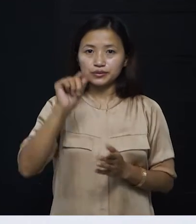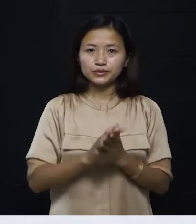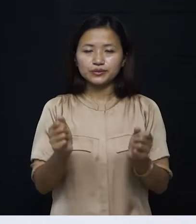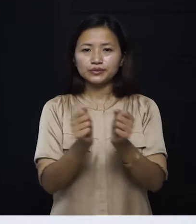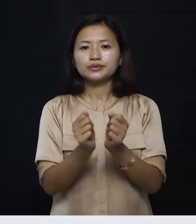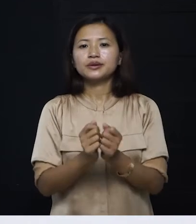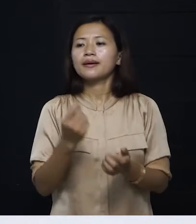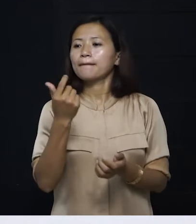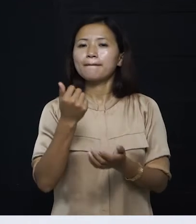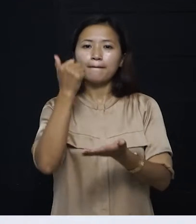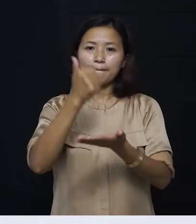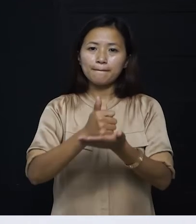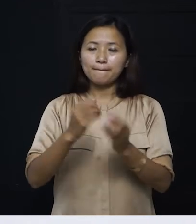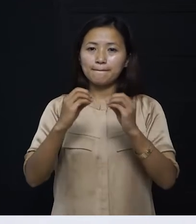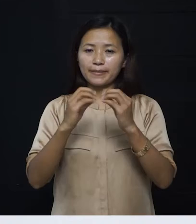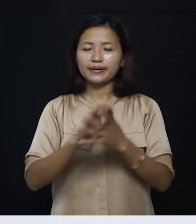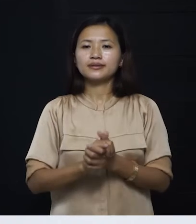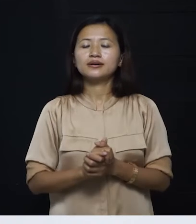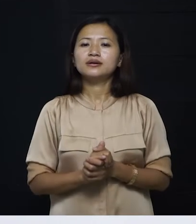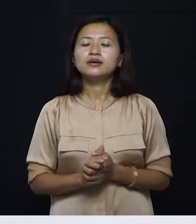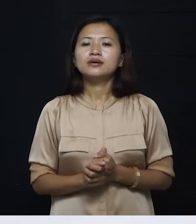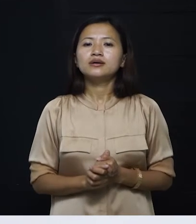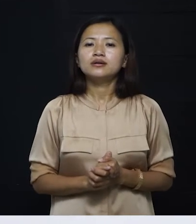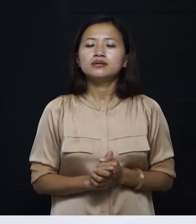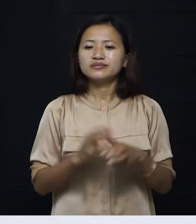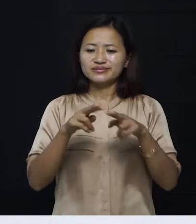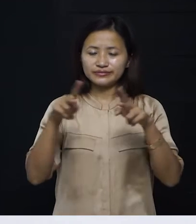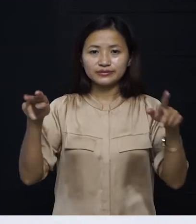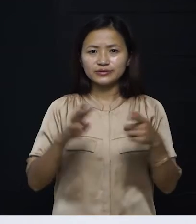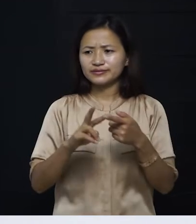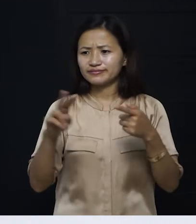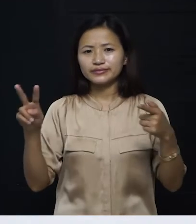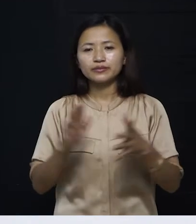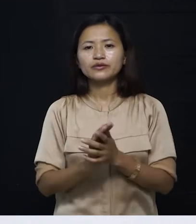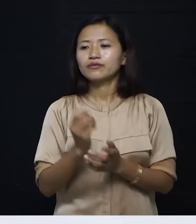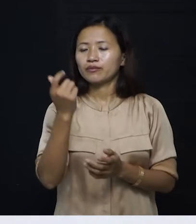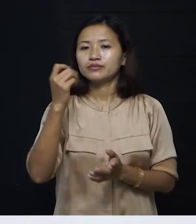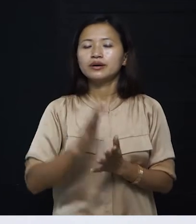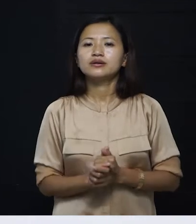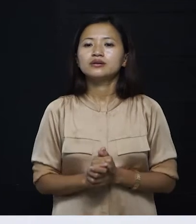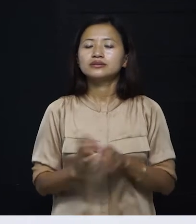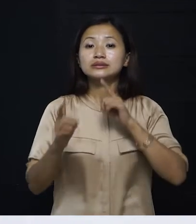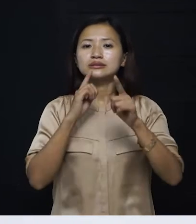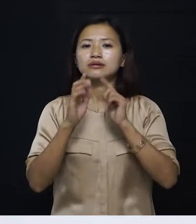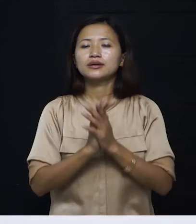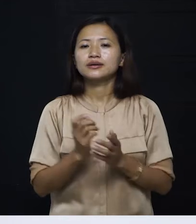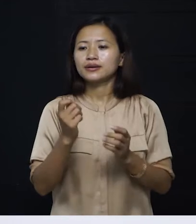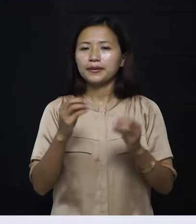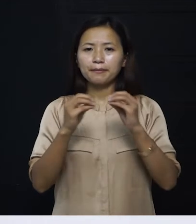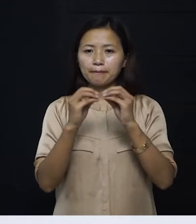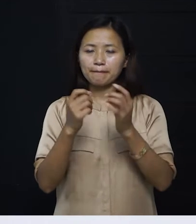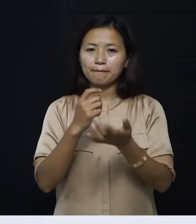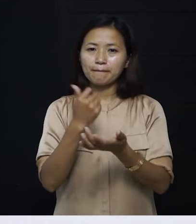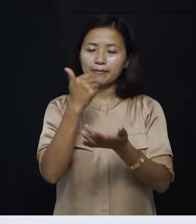with the bank. Okay, with the bank, and in the different type of money we have discussed about that. That is, bank money is